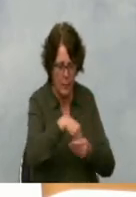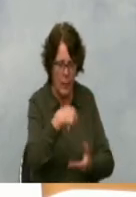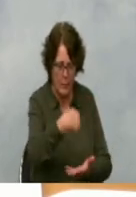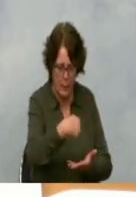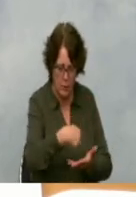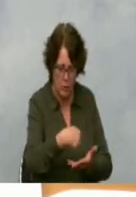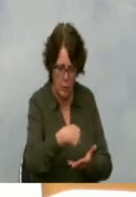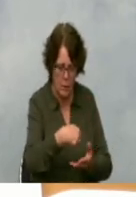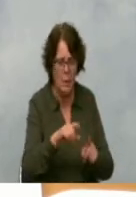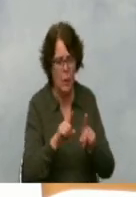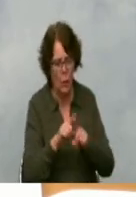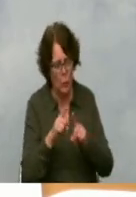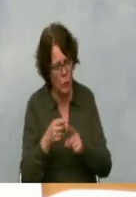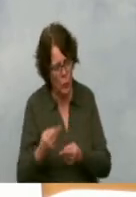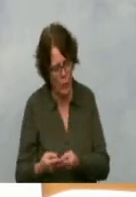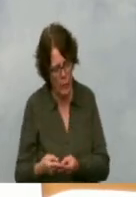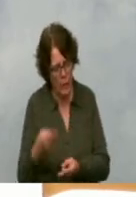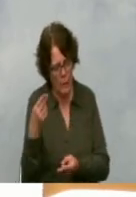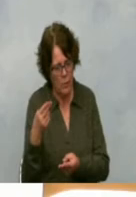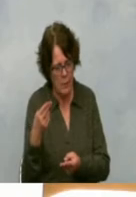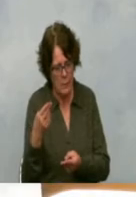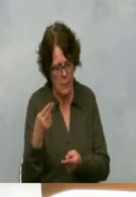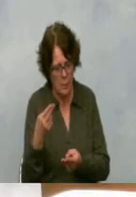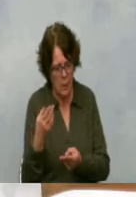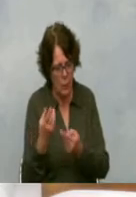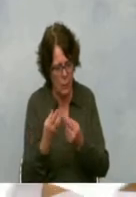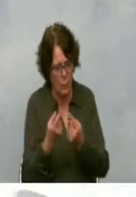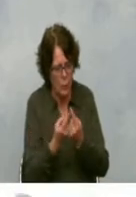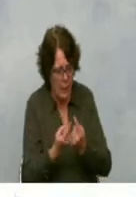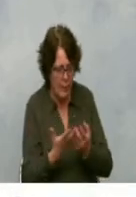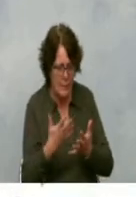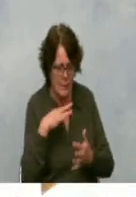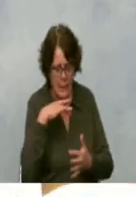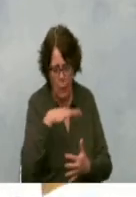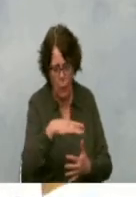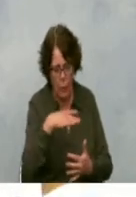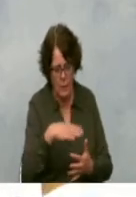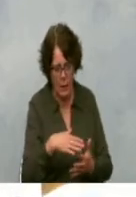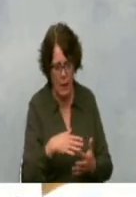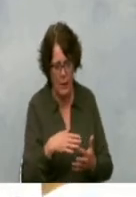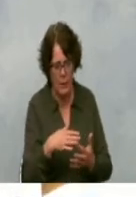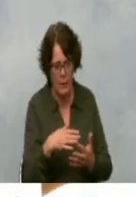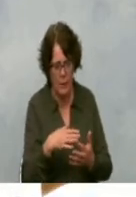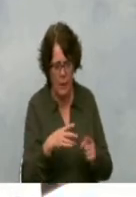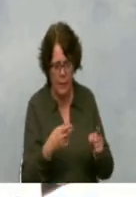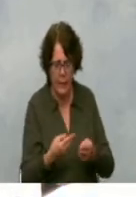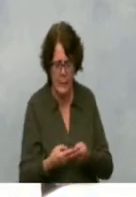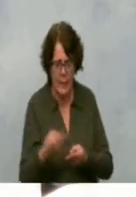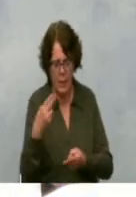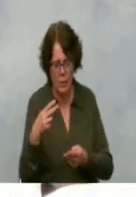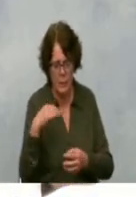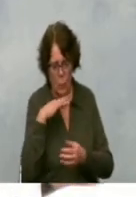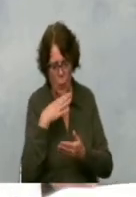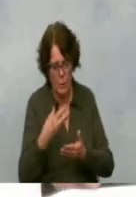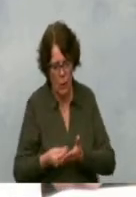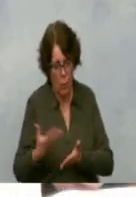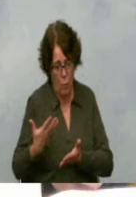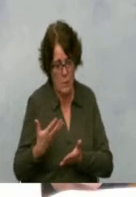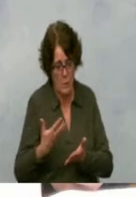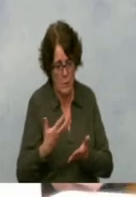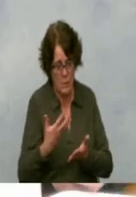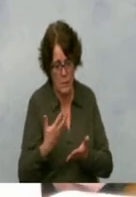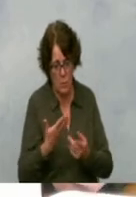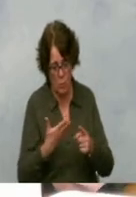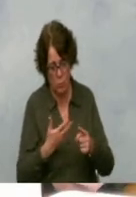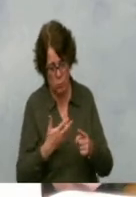increase going in there. It says utilities and water. The thing that's driving that is increased water costs that we're